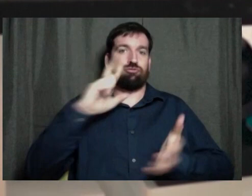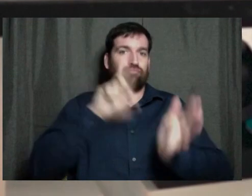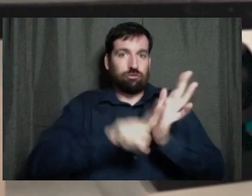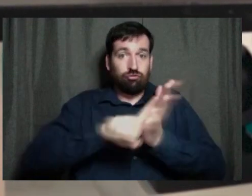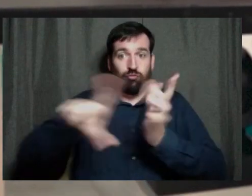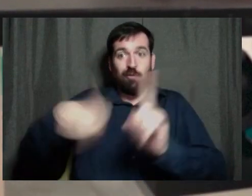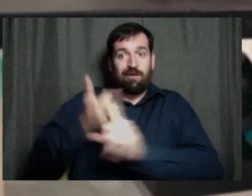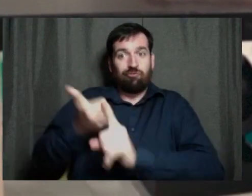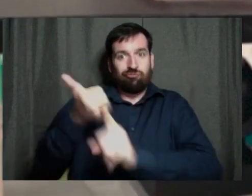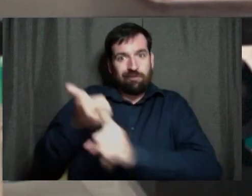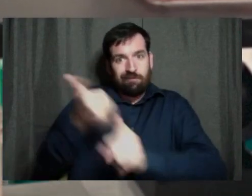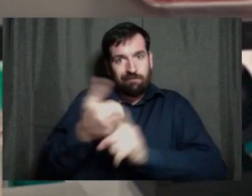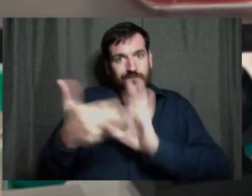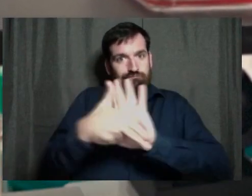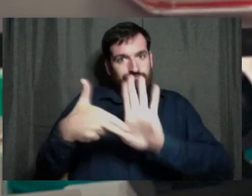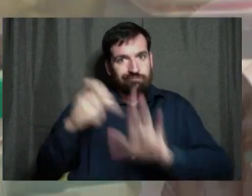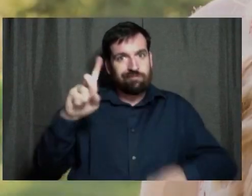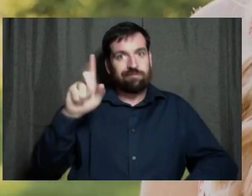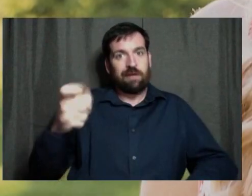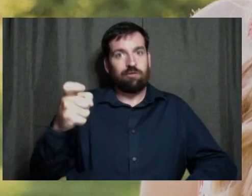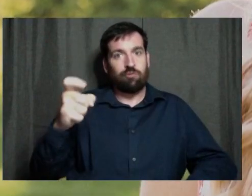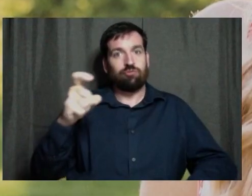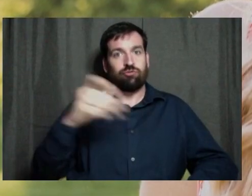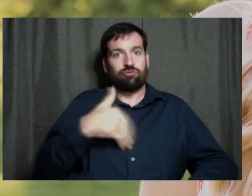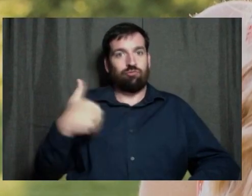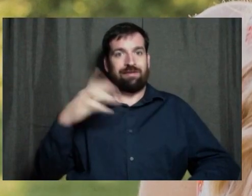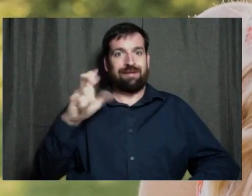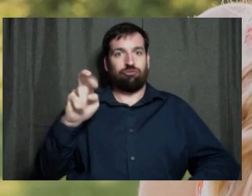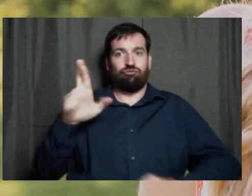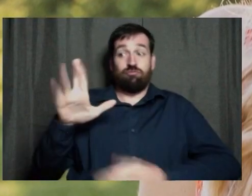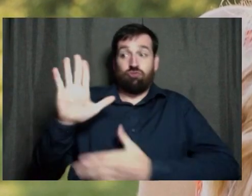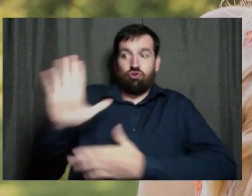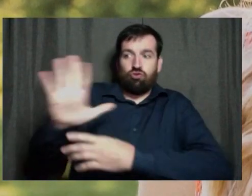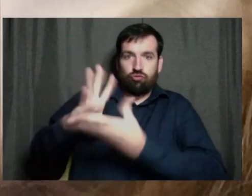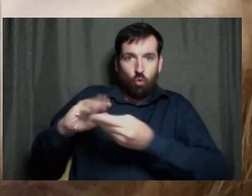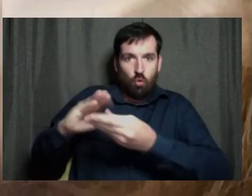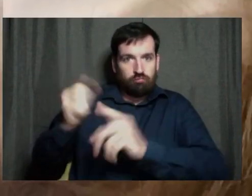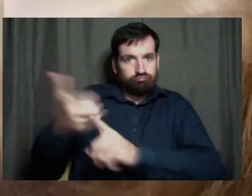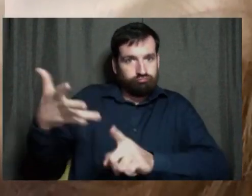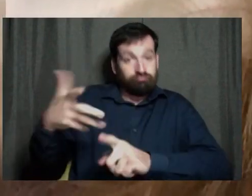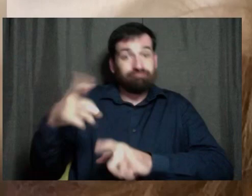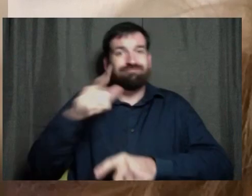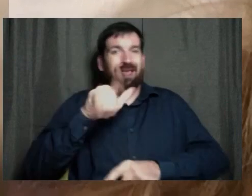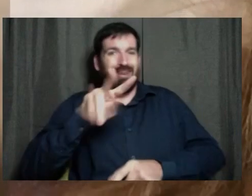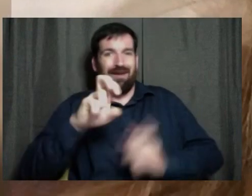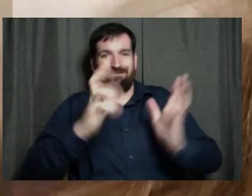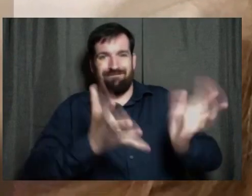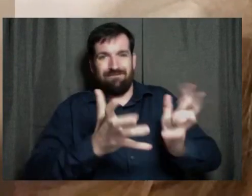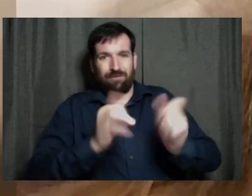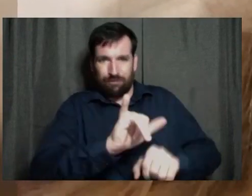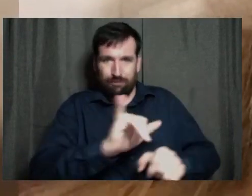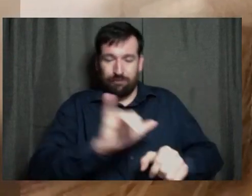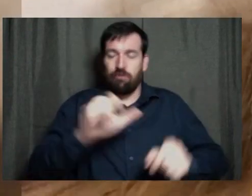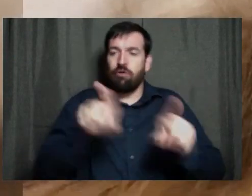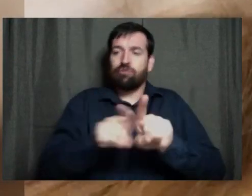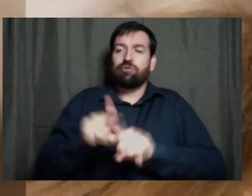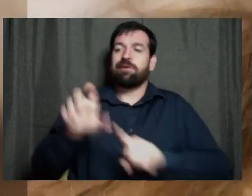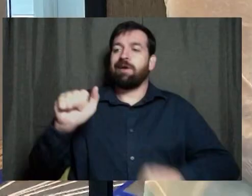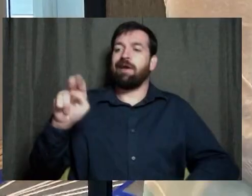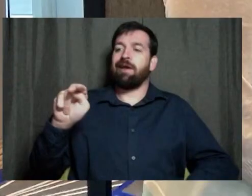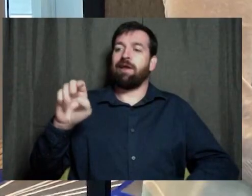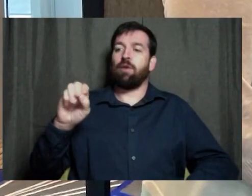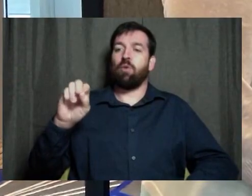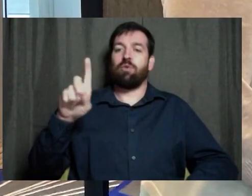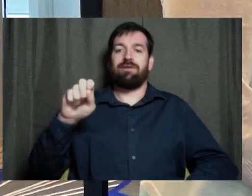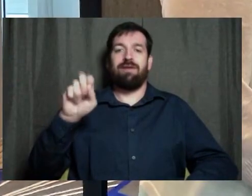breast cancer. We're going to hear more on her story, and we're going to talk with her live here on the program, along with Dr. Oday, one of our medical oncologists